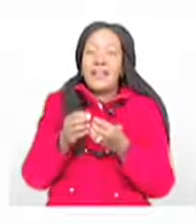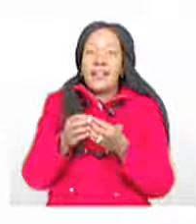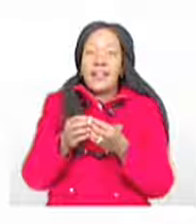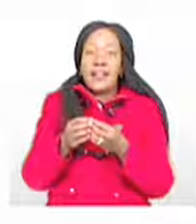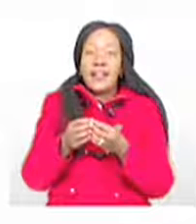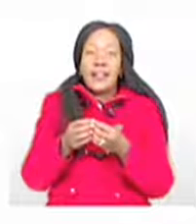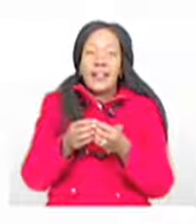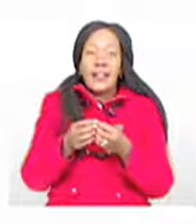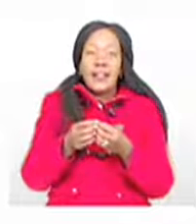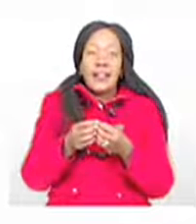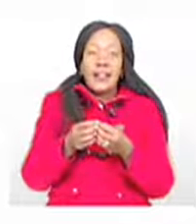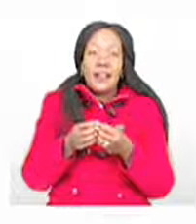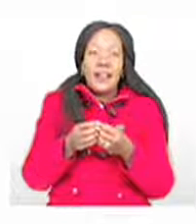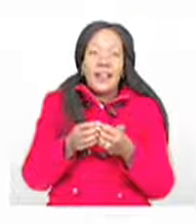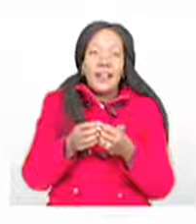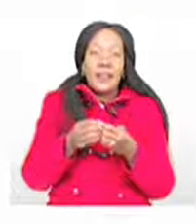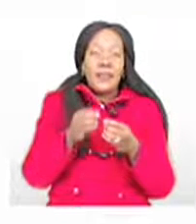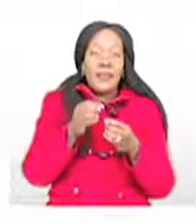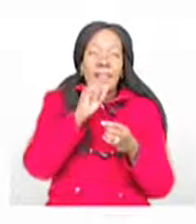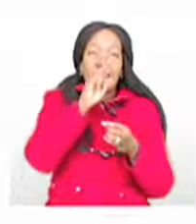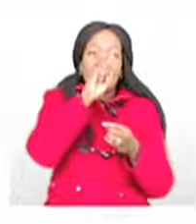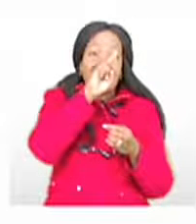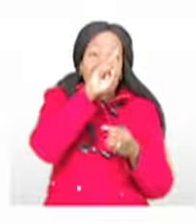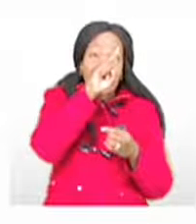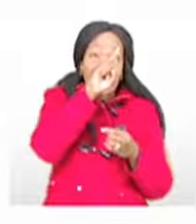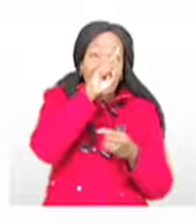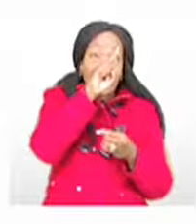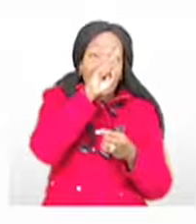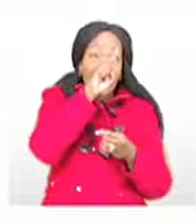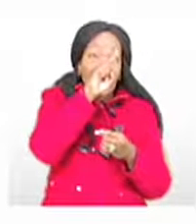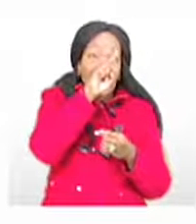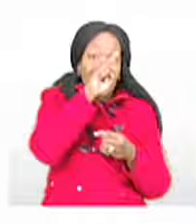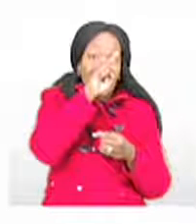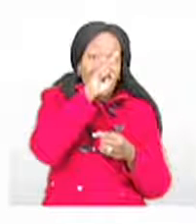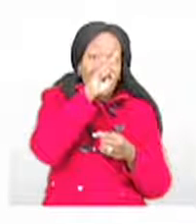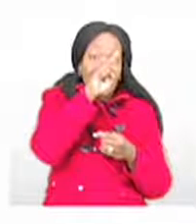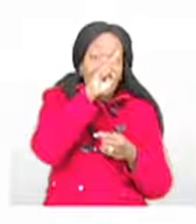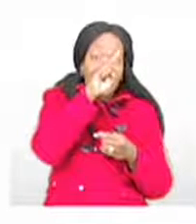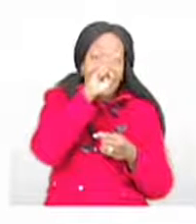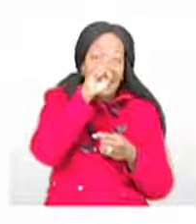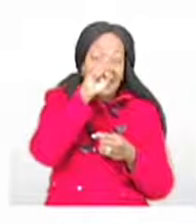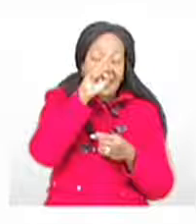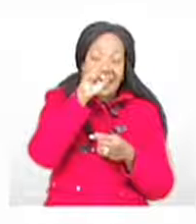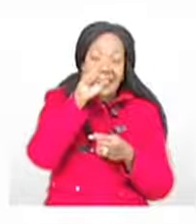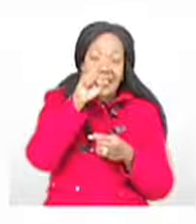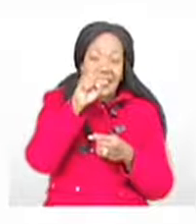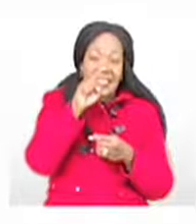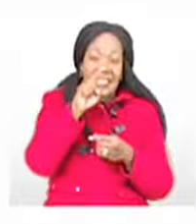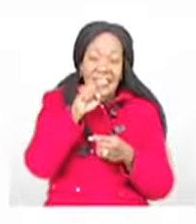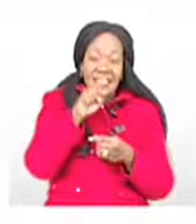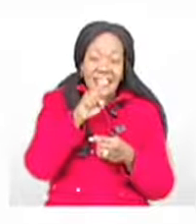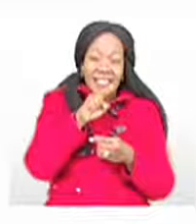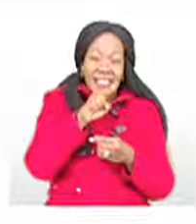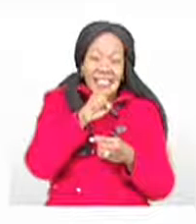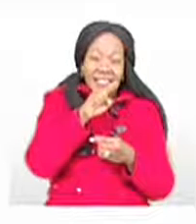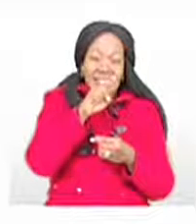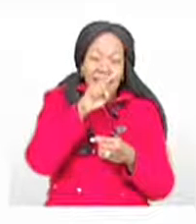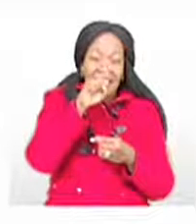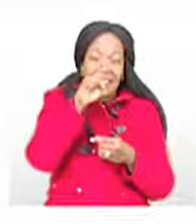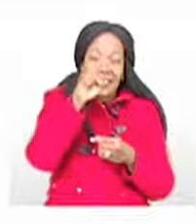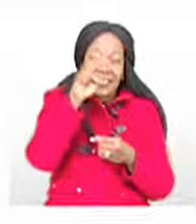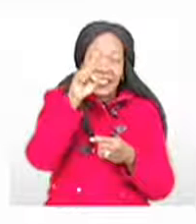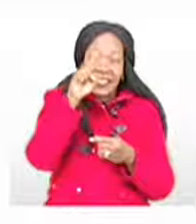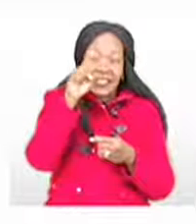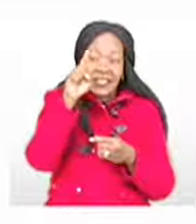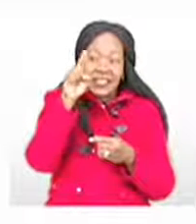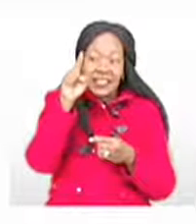start from the top where the hen is. We trace and join the dots